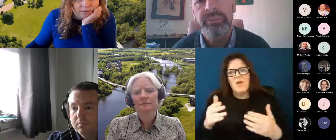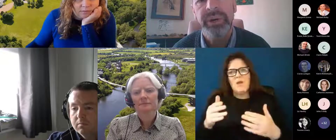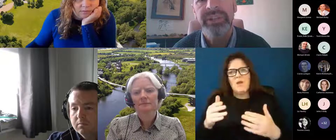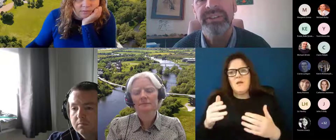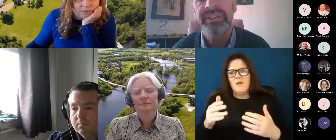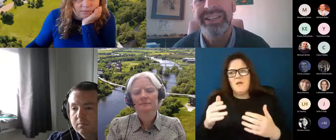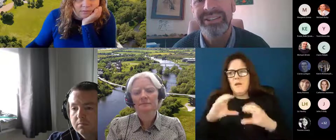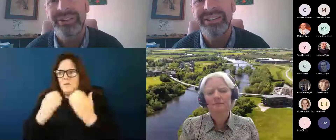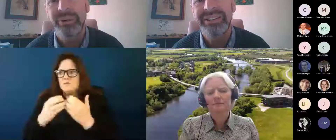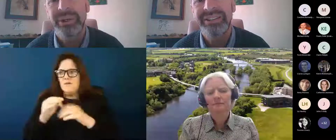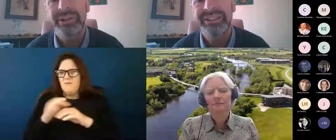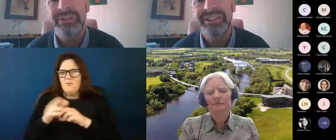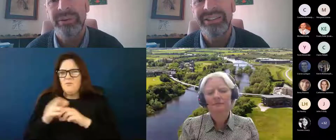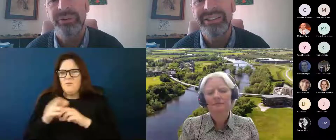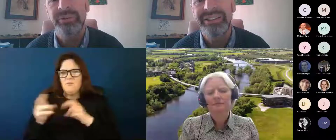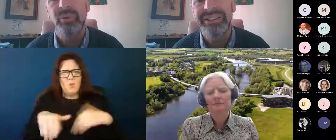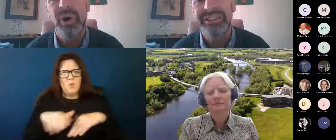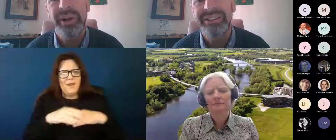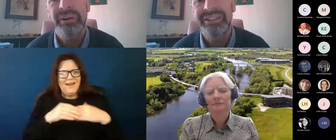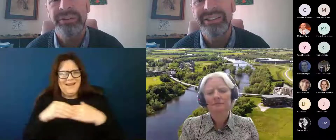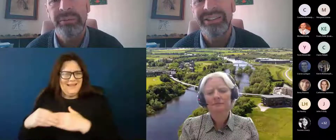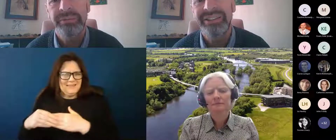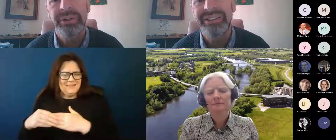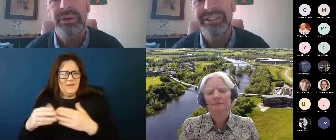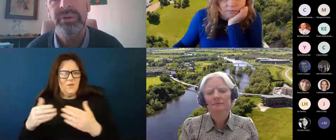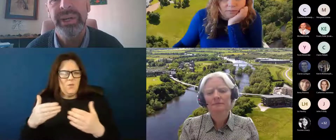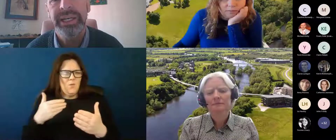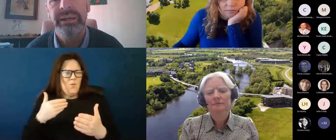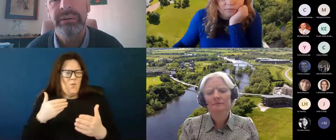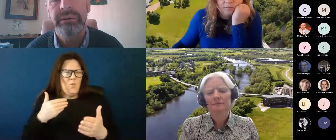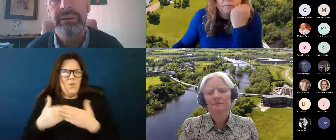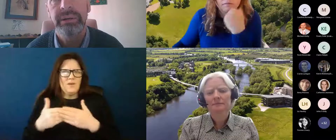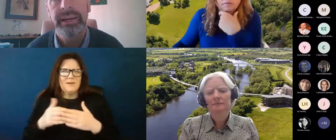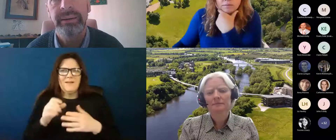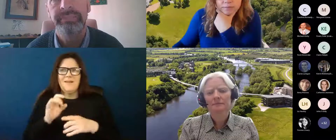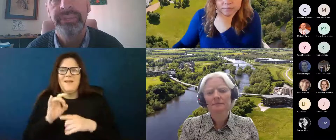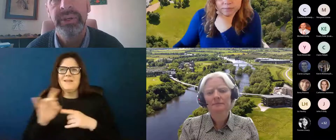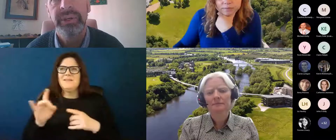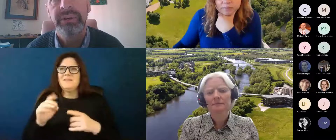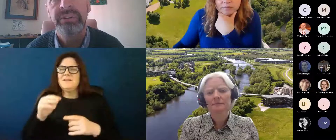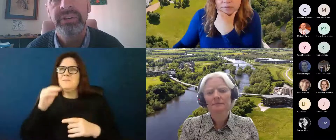the community of practice leads you in terms of what are some of the critical